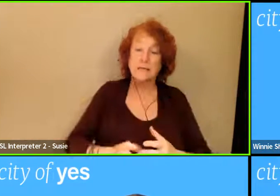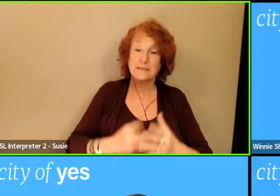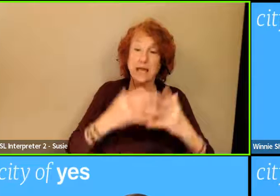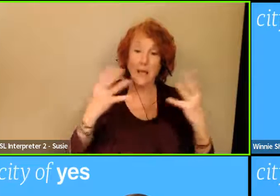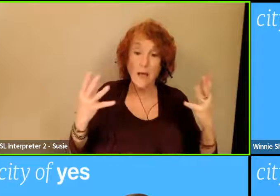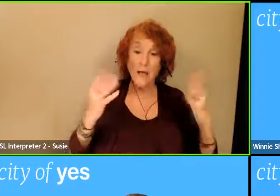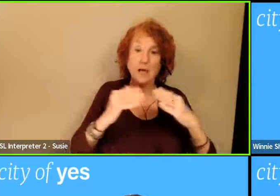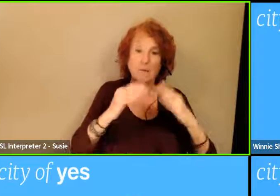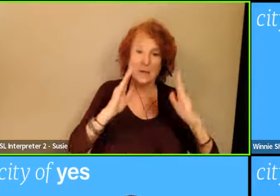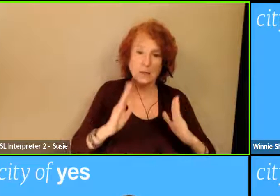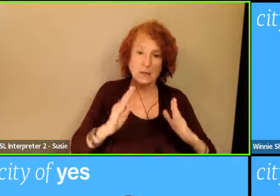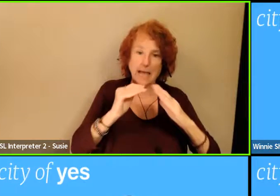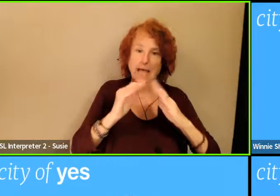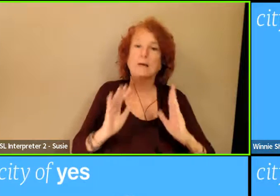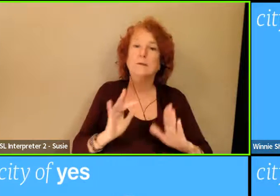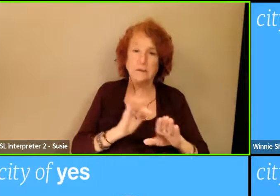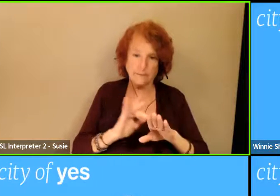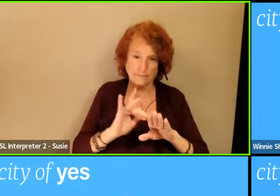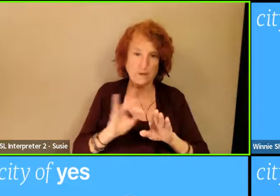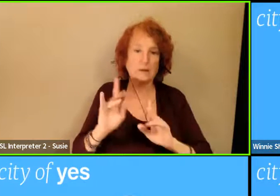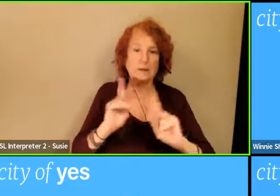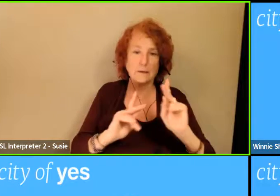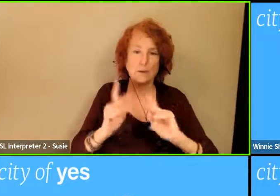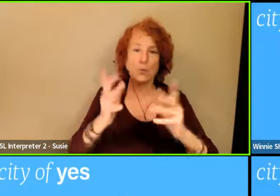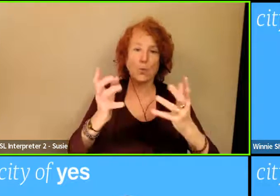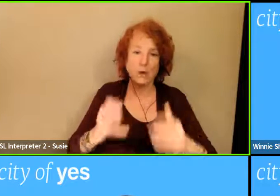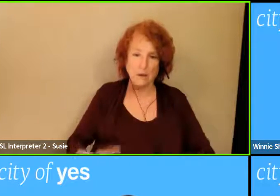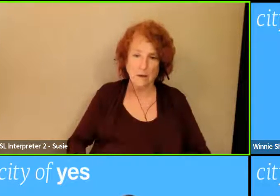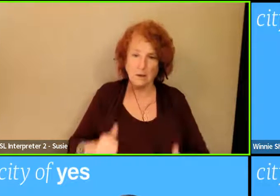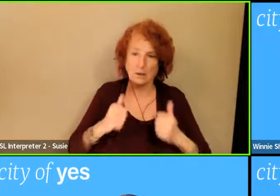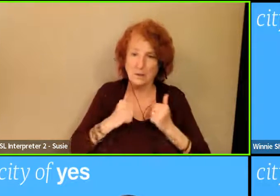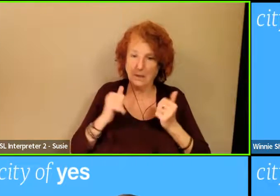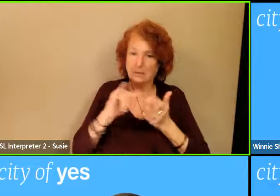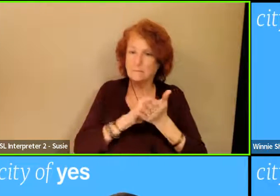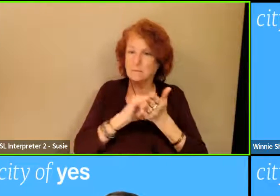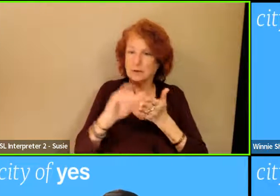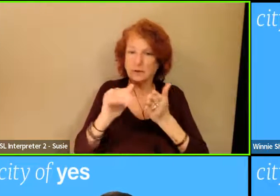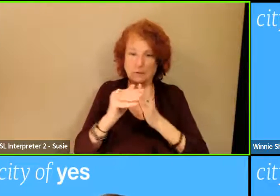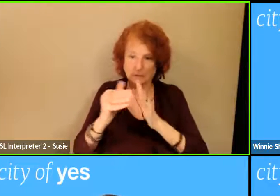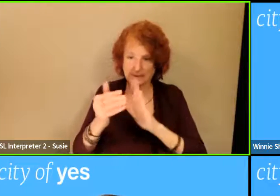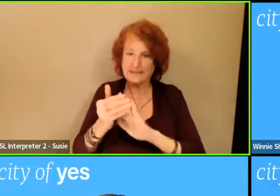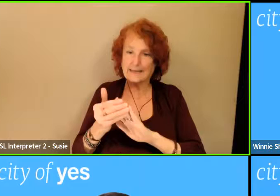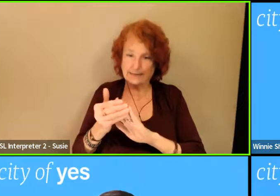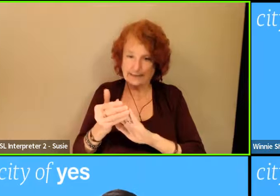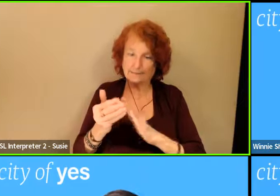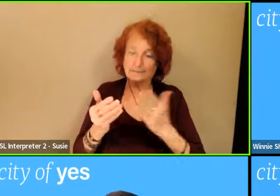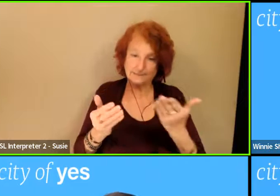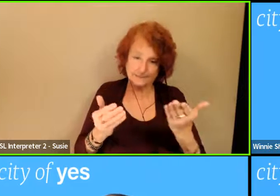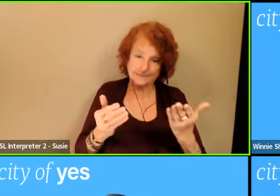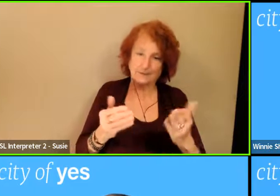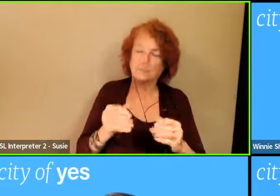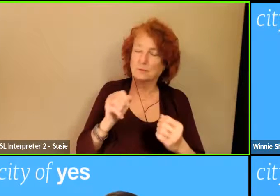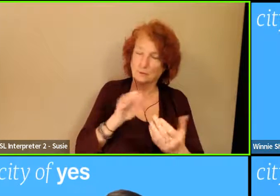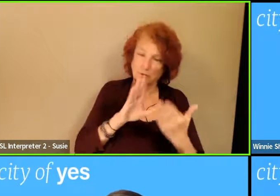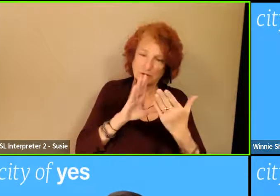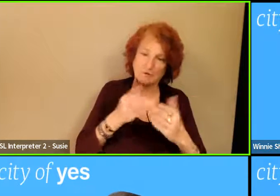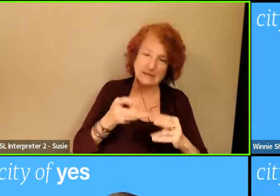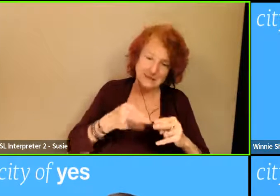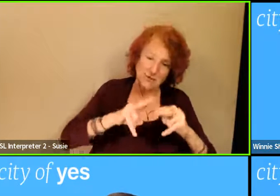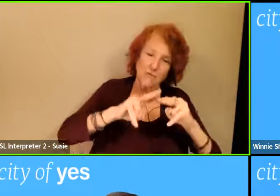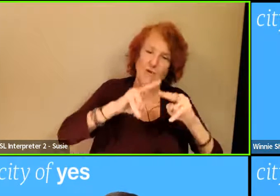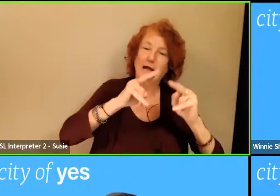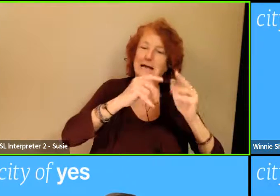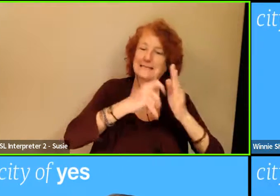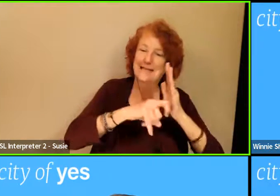who want to live in New York City, in order to address things like the rising housing costs, gentrification and displacement